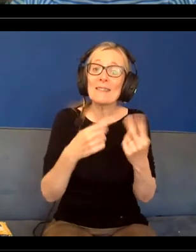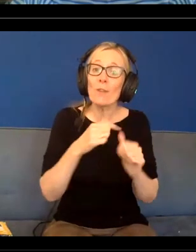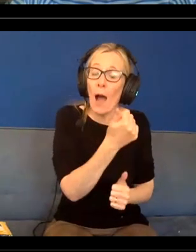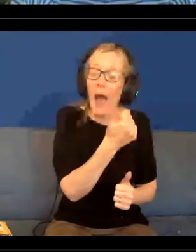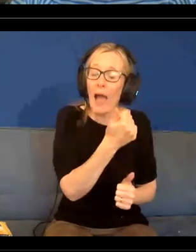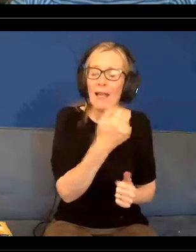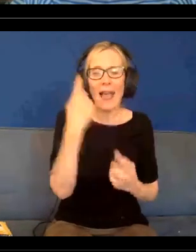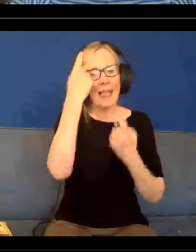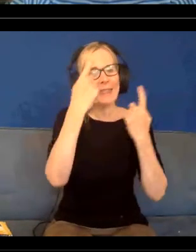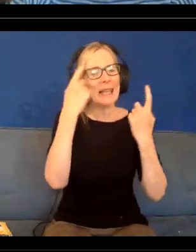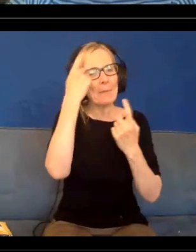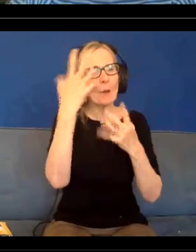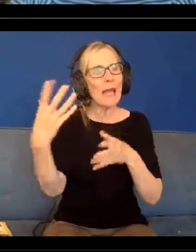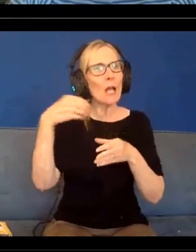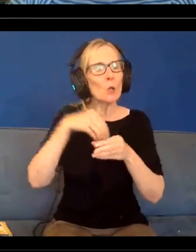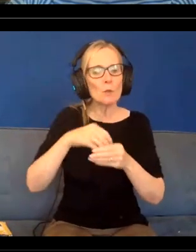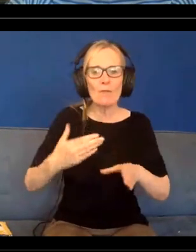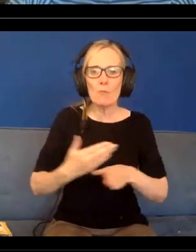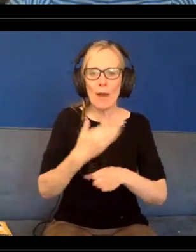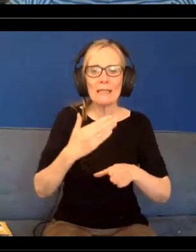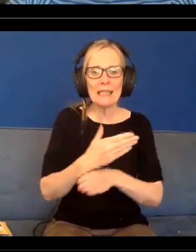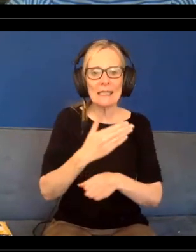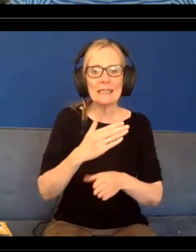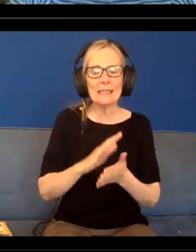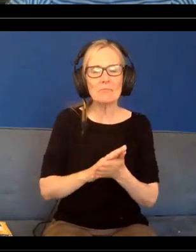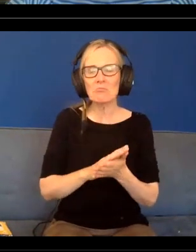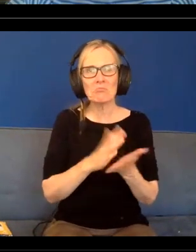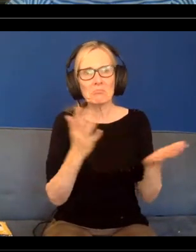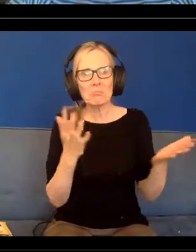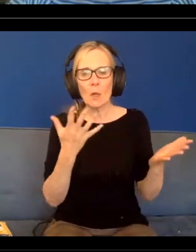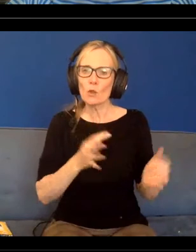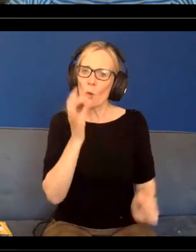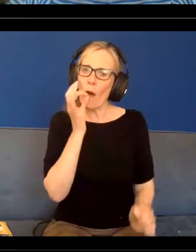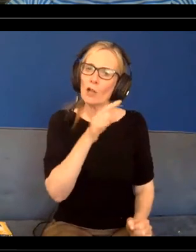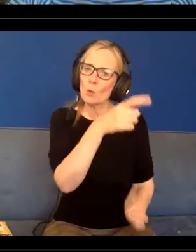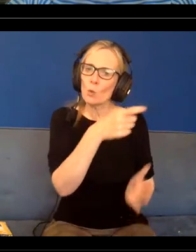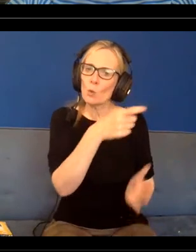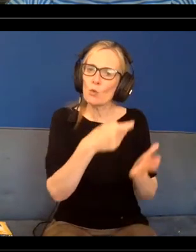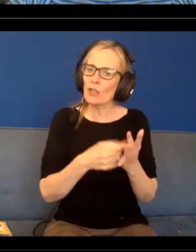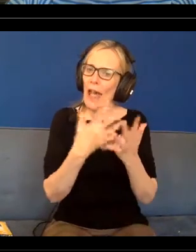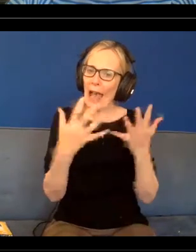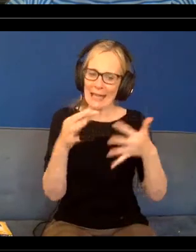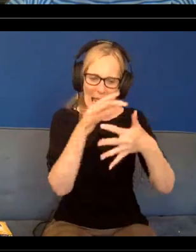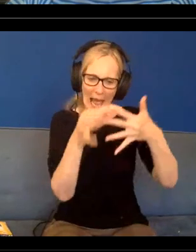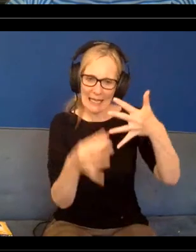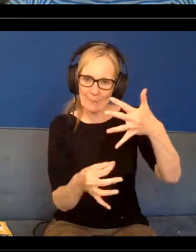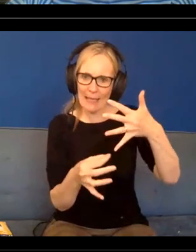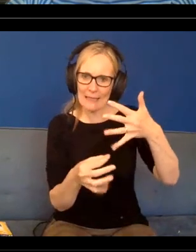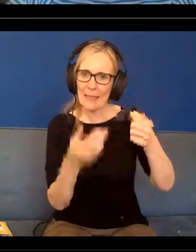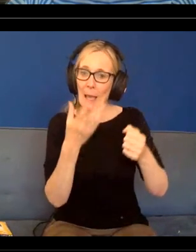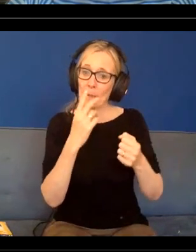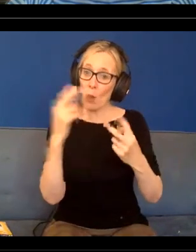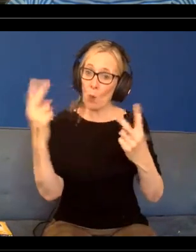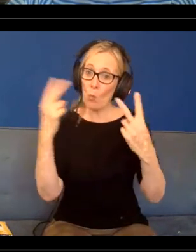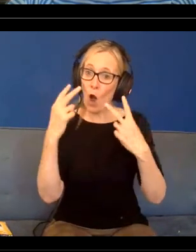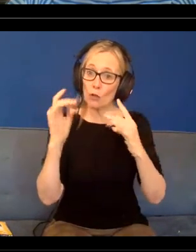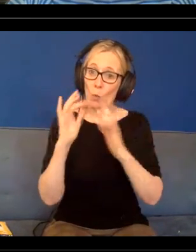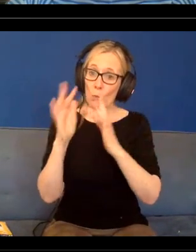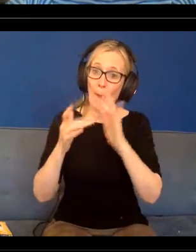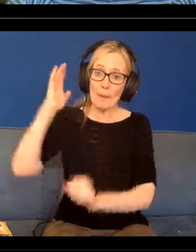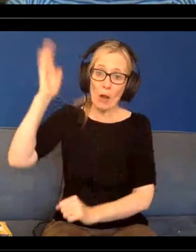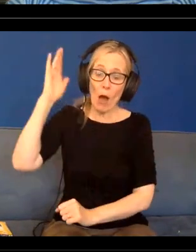about inclusive practice, are there any aspects of that that you think people watching this webinar should be particularly